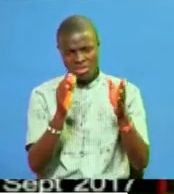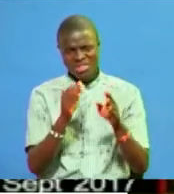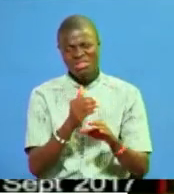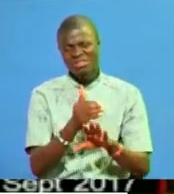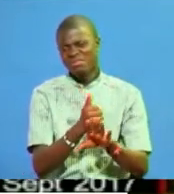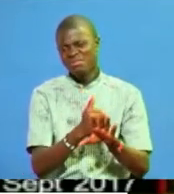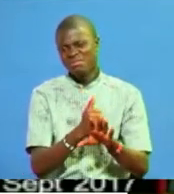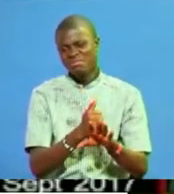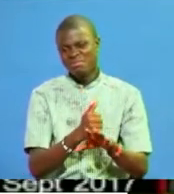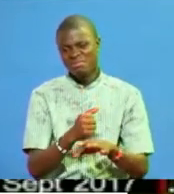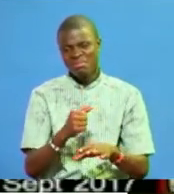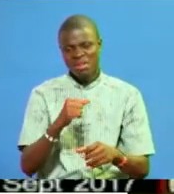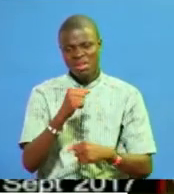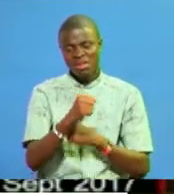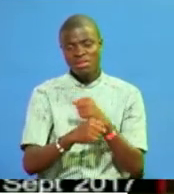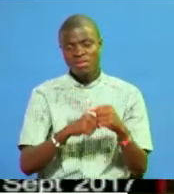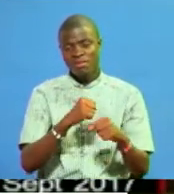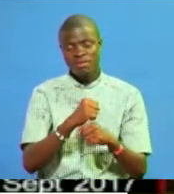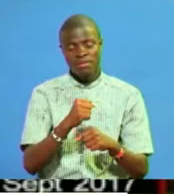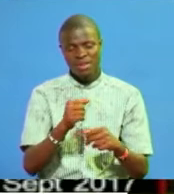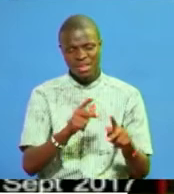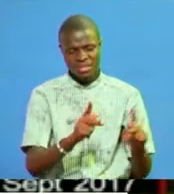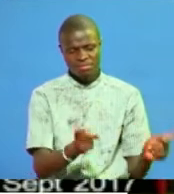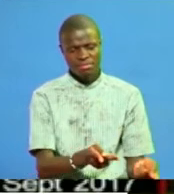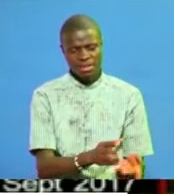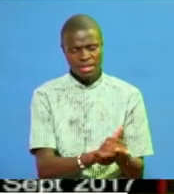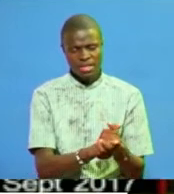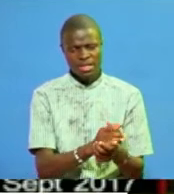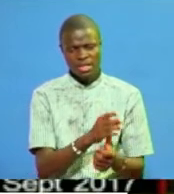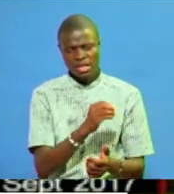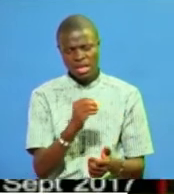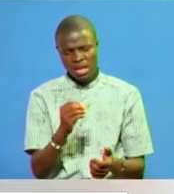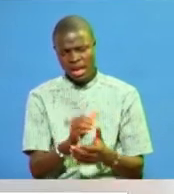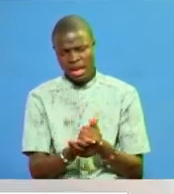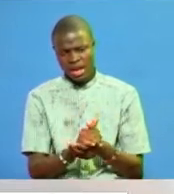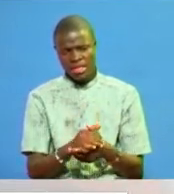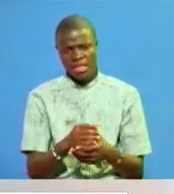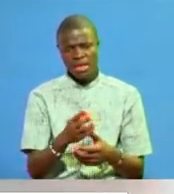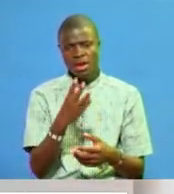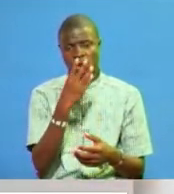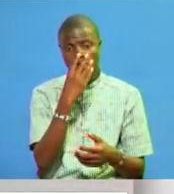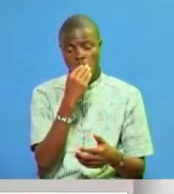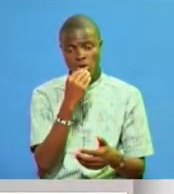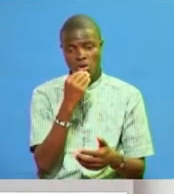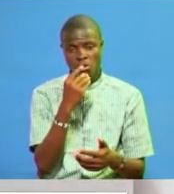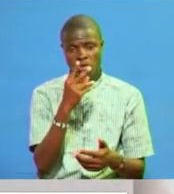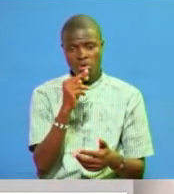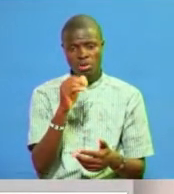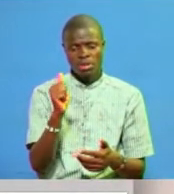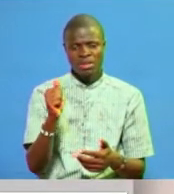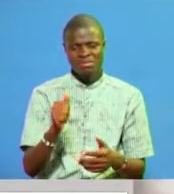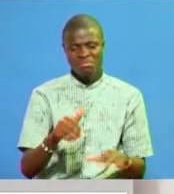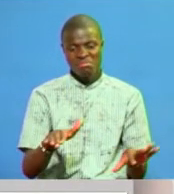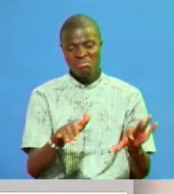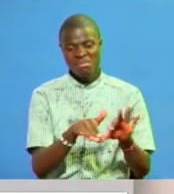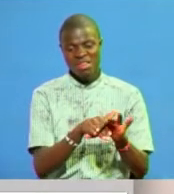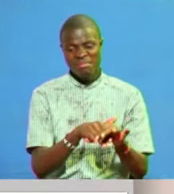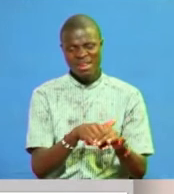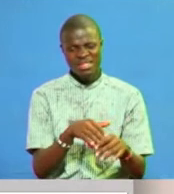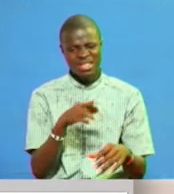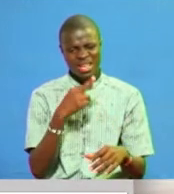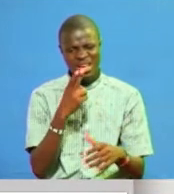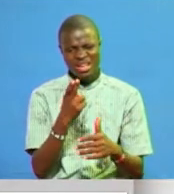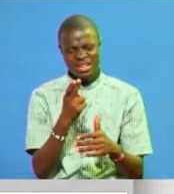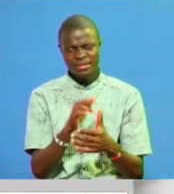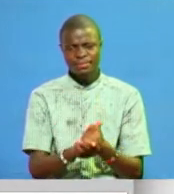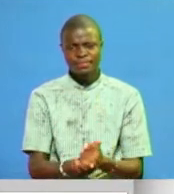Orange Democratic Movement parties in what has weakened the opposition. The members include Adan Kayan, Member